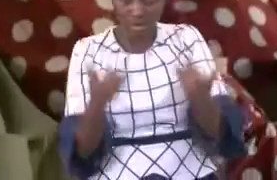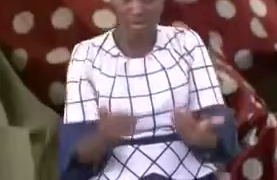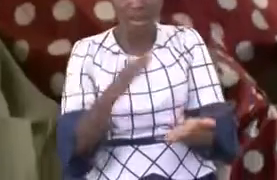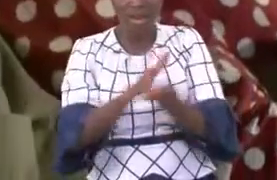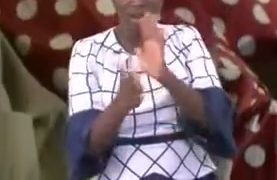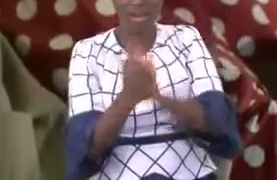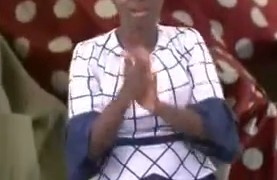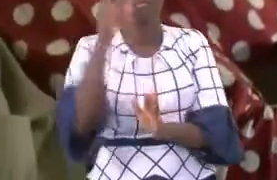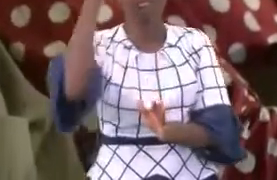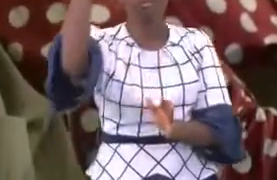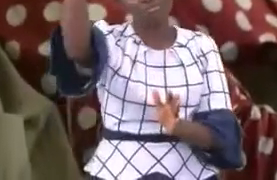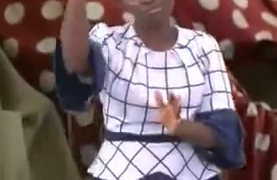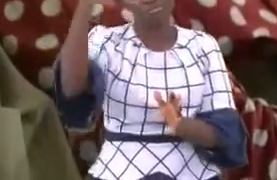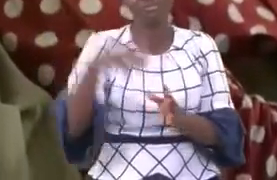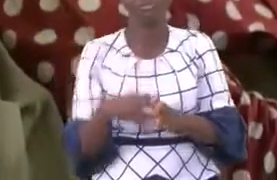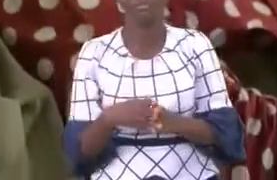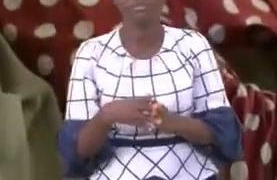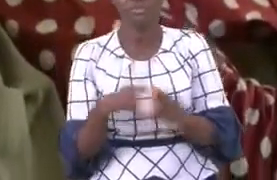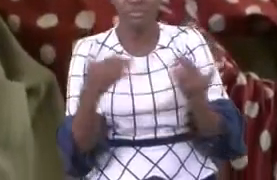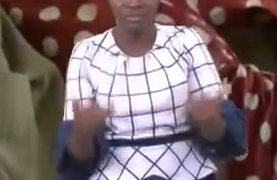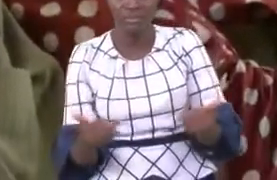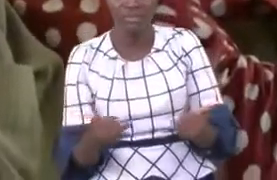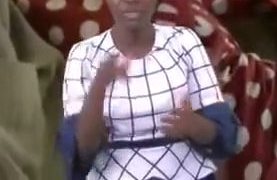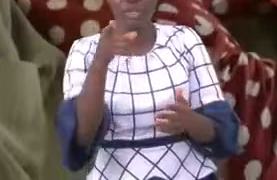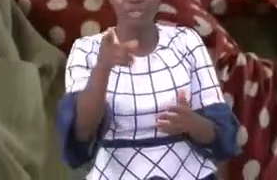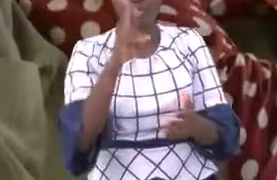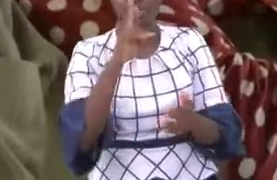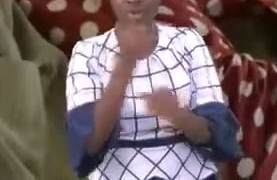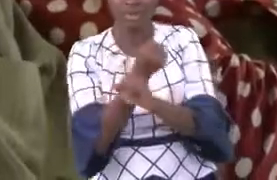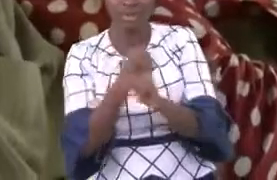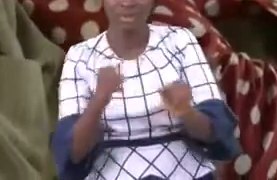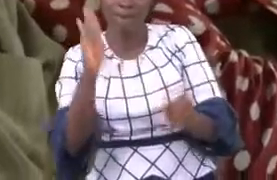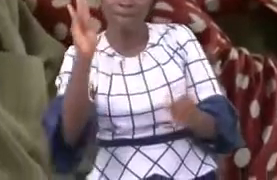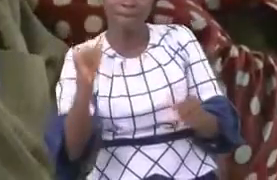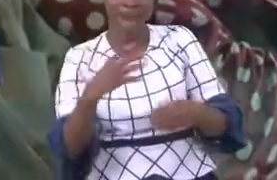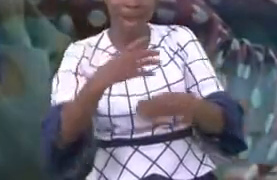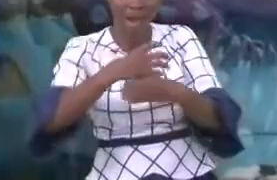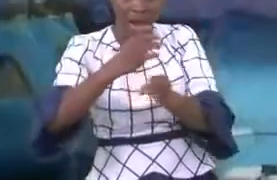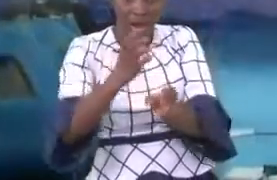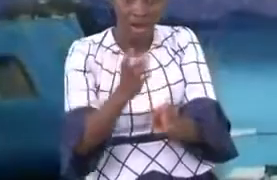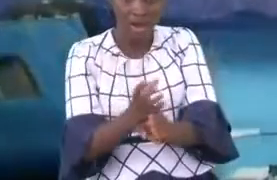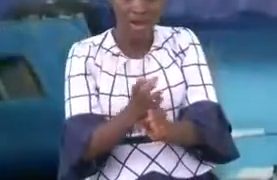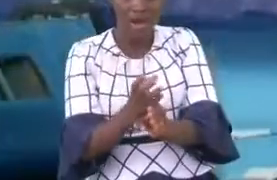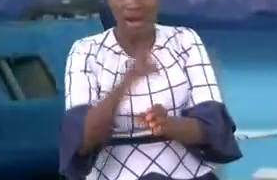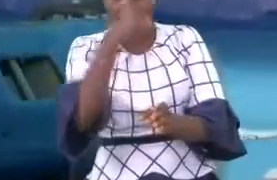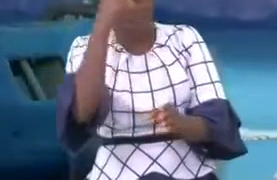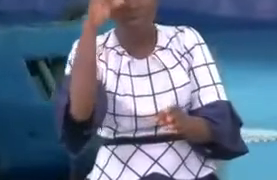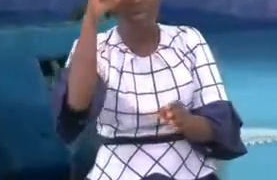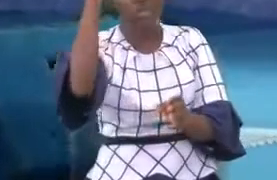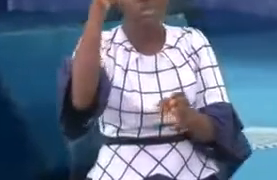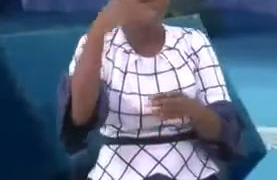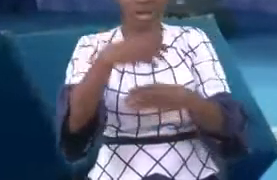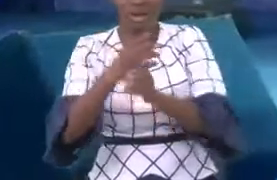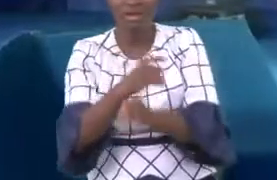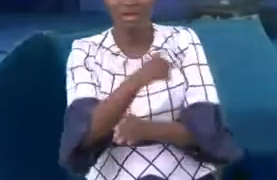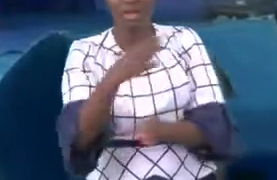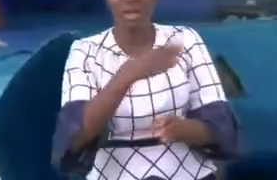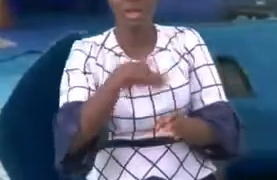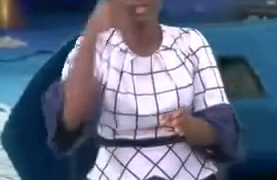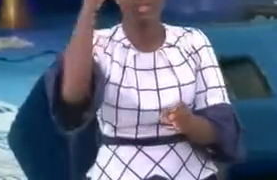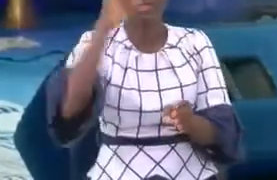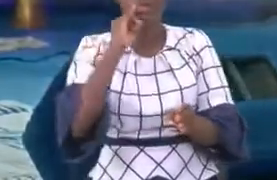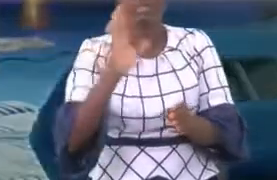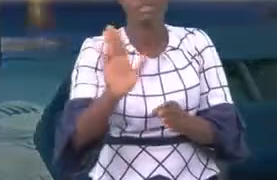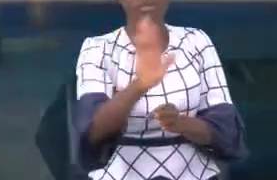he created you. And he is your God. And he says, I will be their God. Number two, by